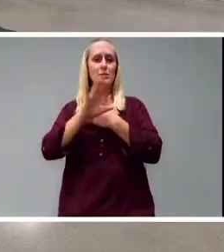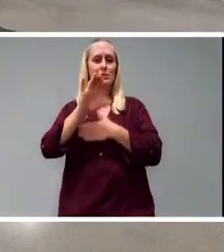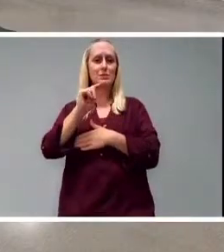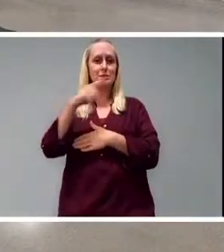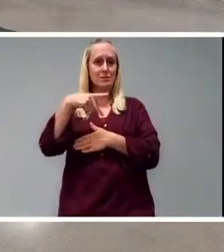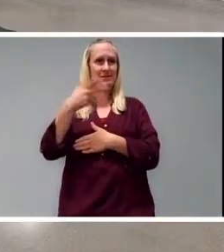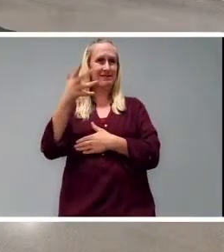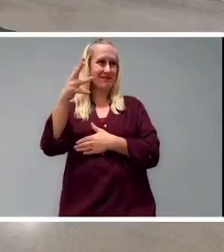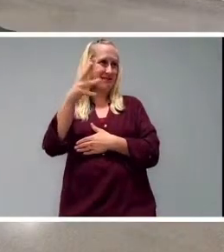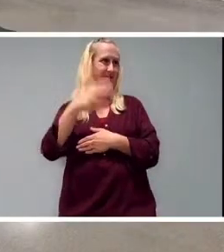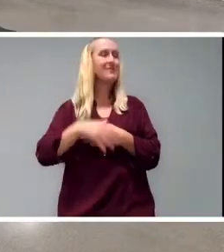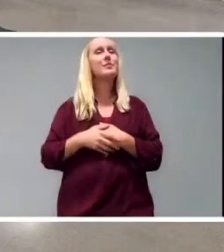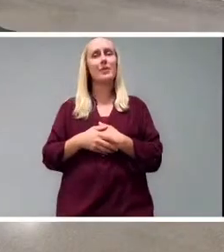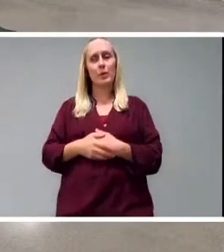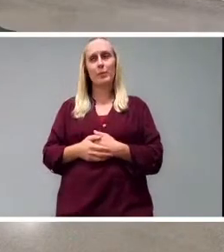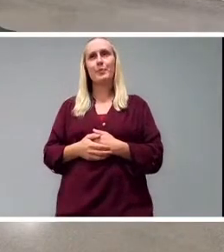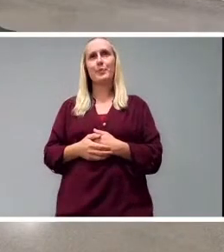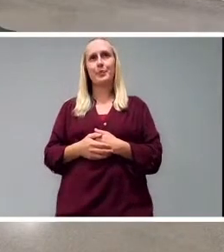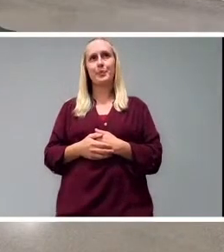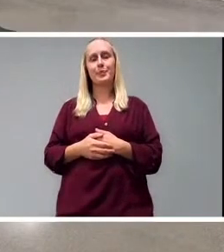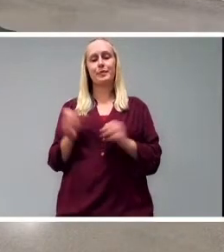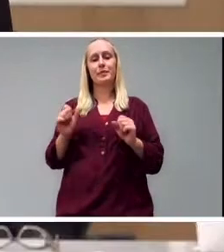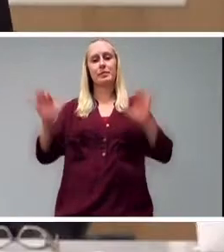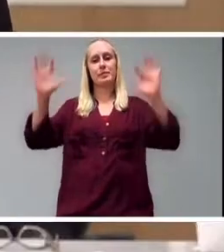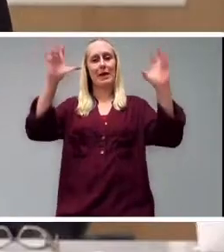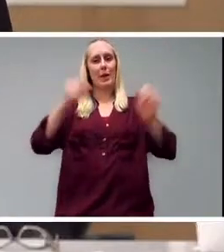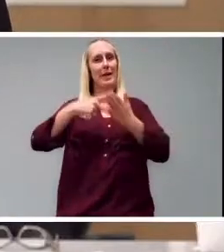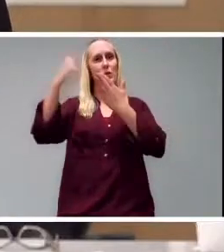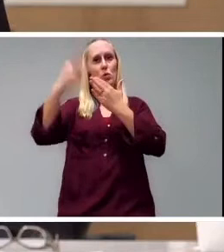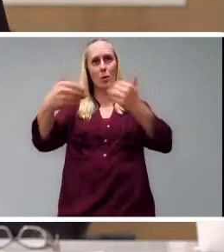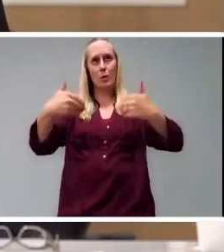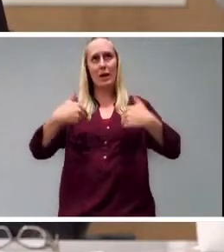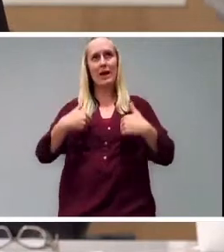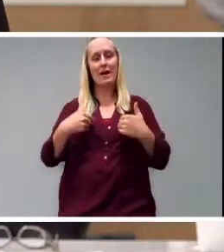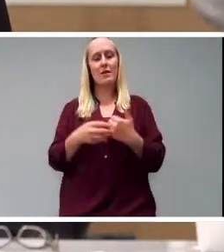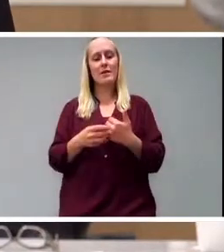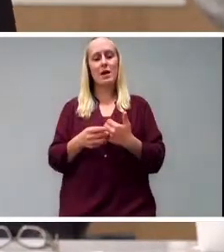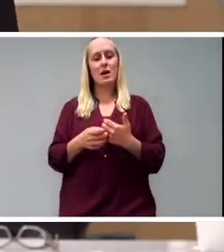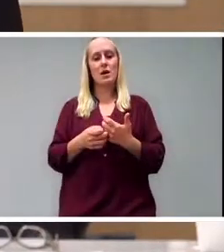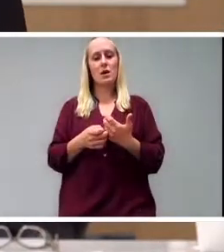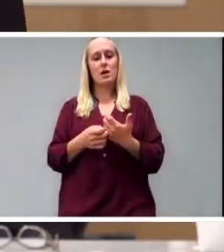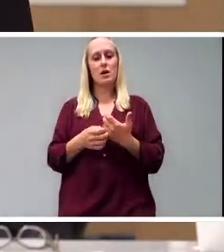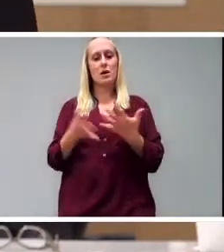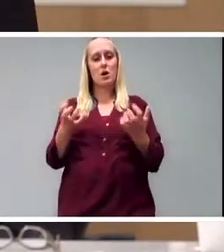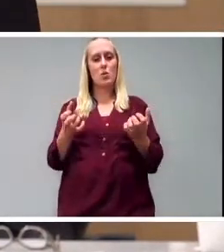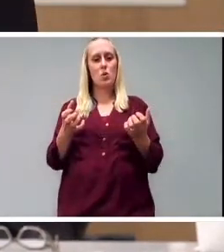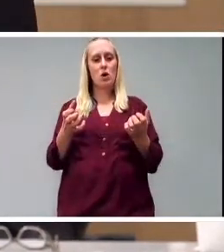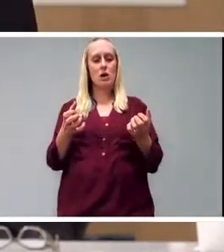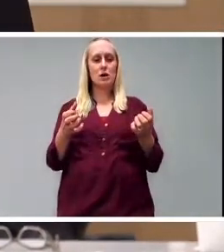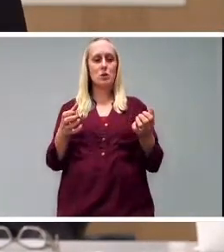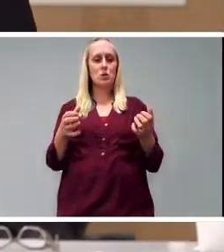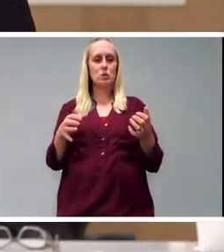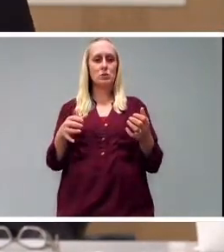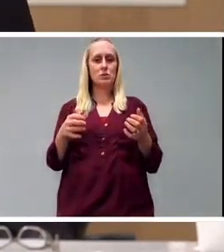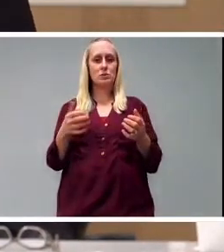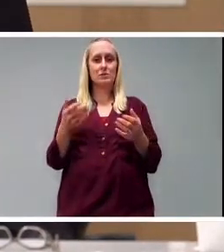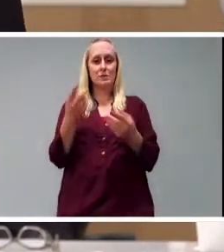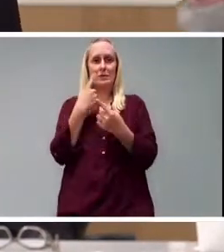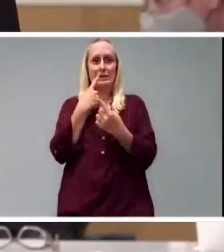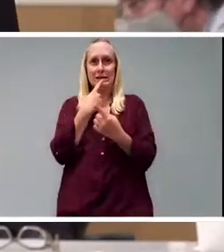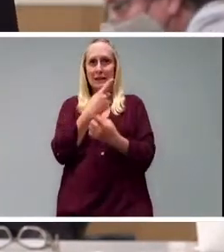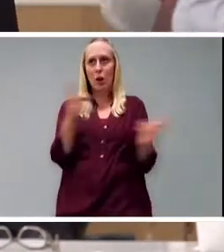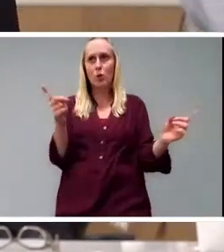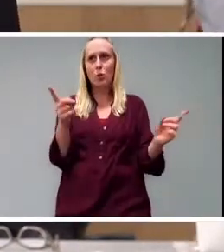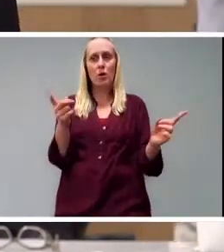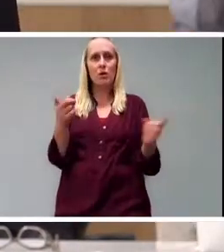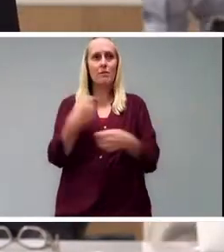Okay. Yeah. It's an amazing program that we have. And so I wanted to just take a few minutes tonight to make sure you just understood what they